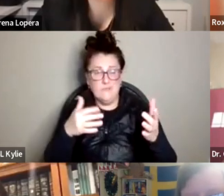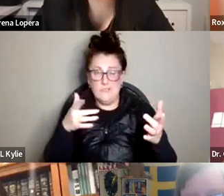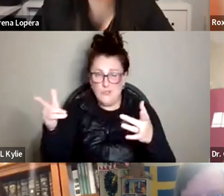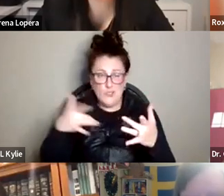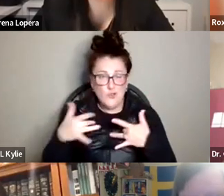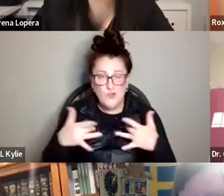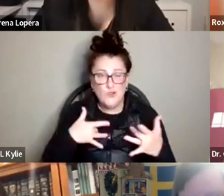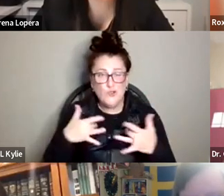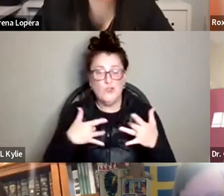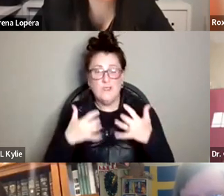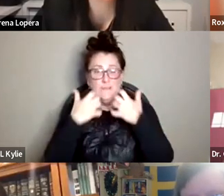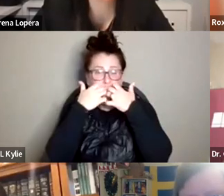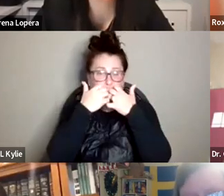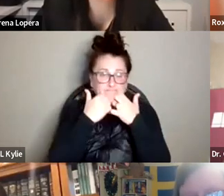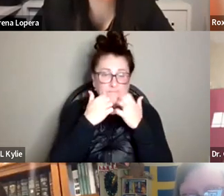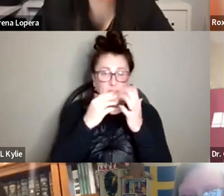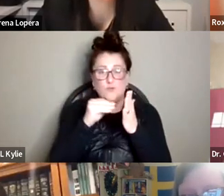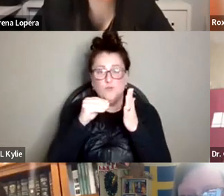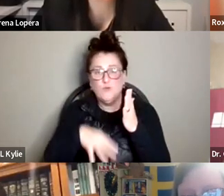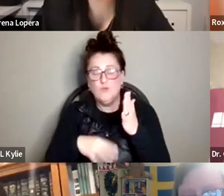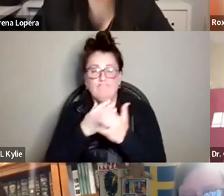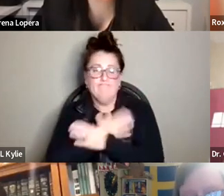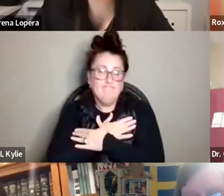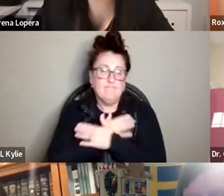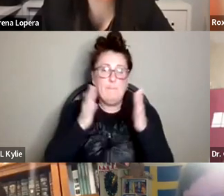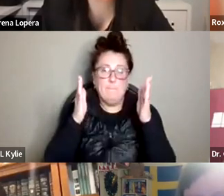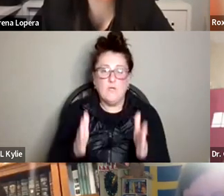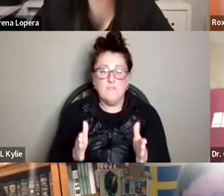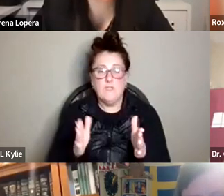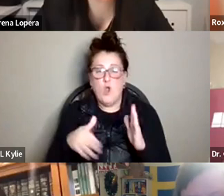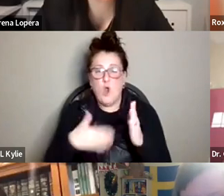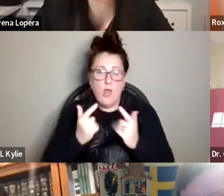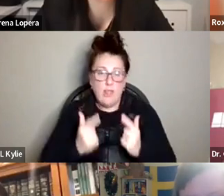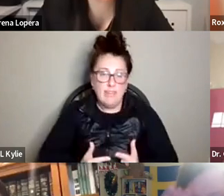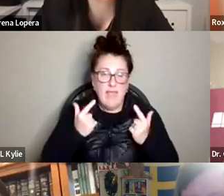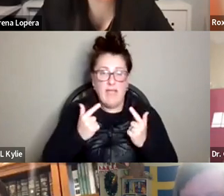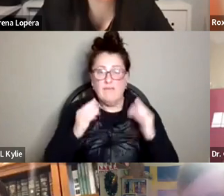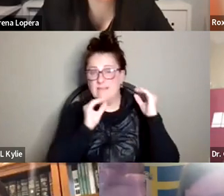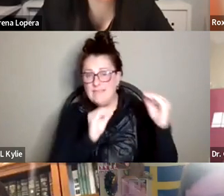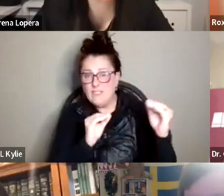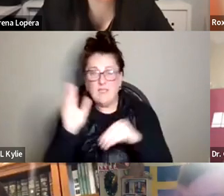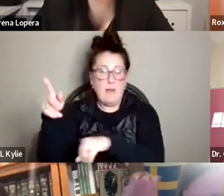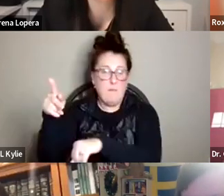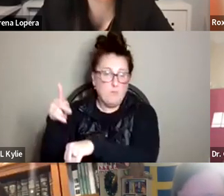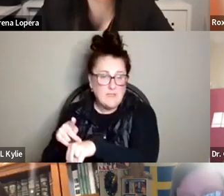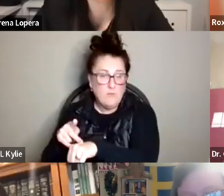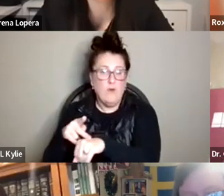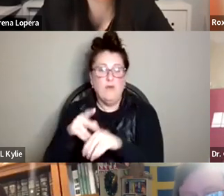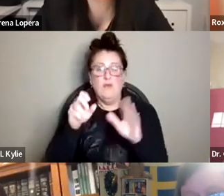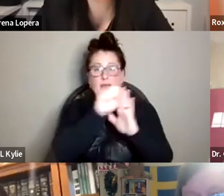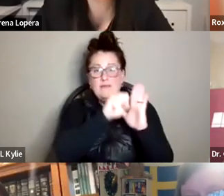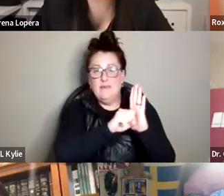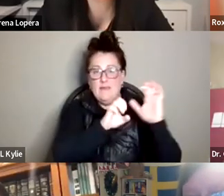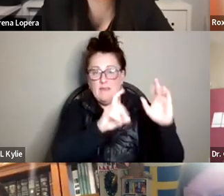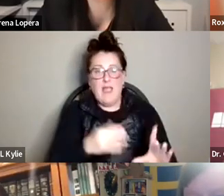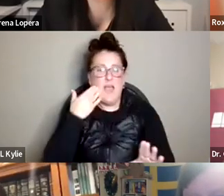concerned about students, and as lovely a person with her whole life of experience of teaching, being a principal, a teacher, a state educator. I know